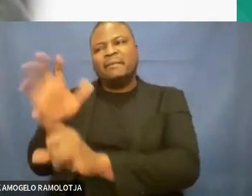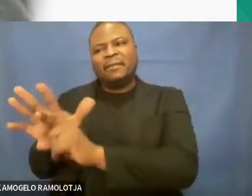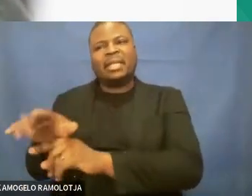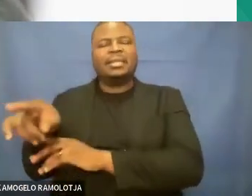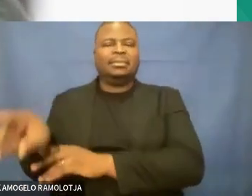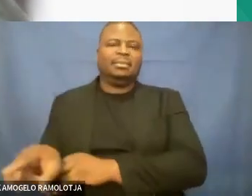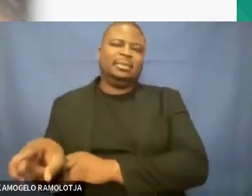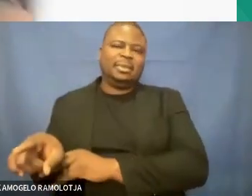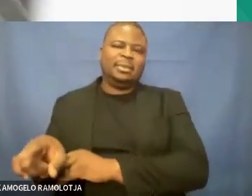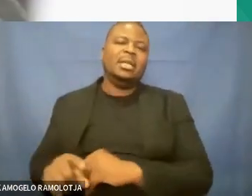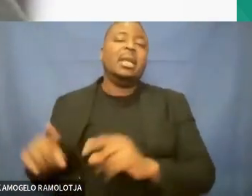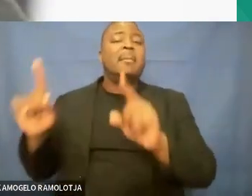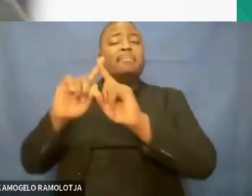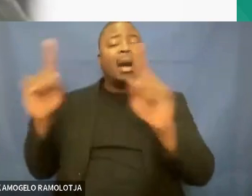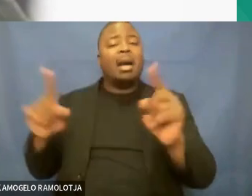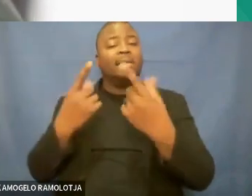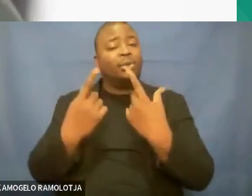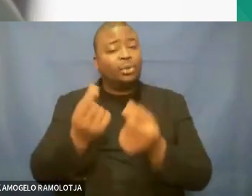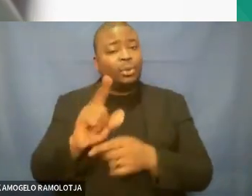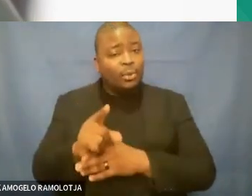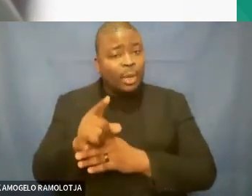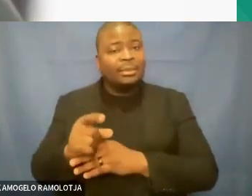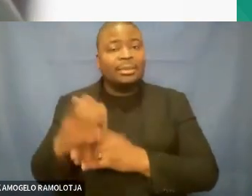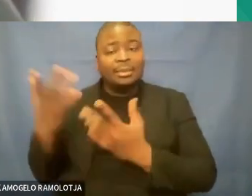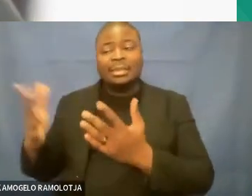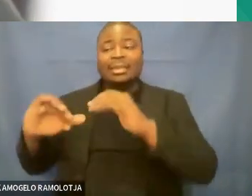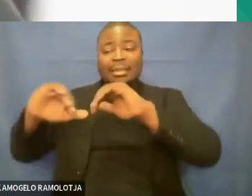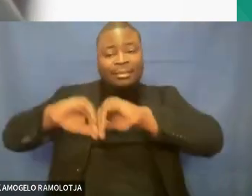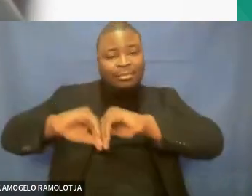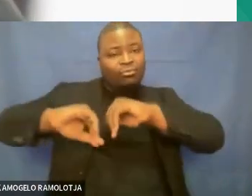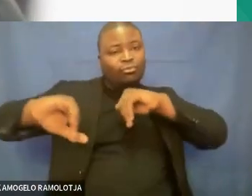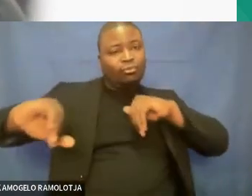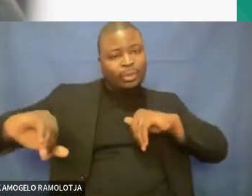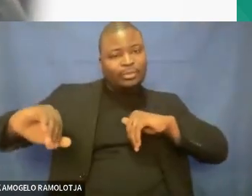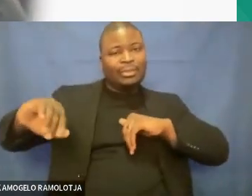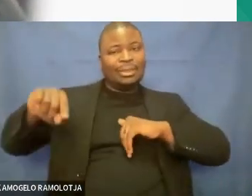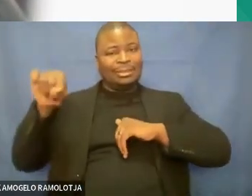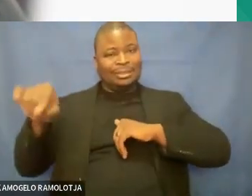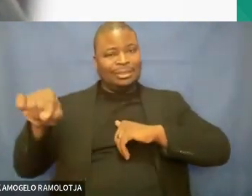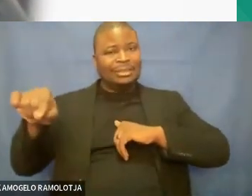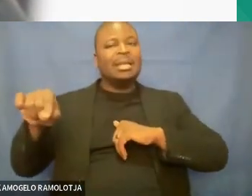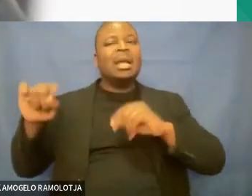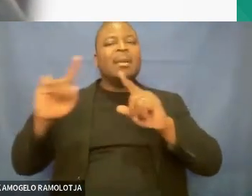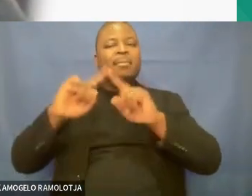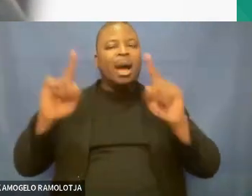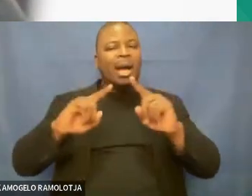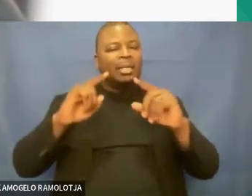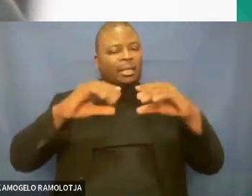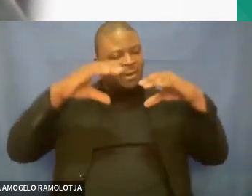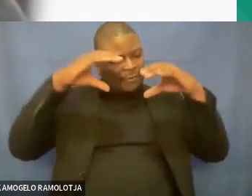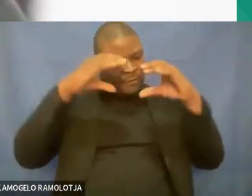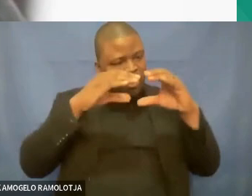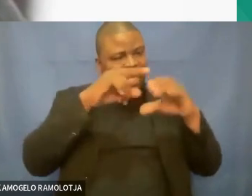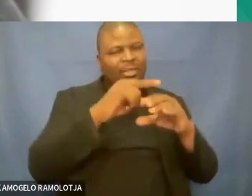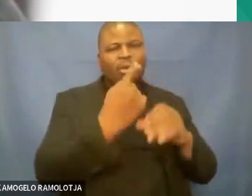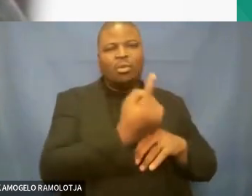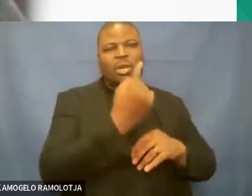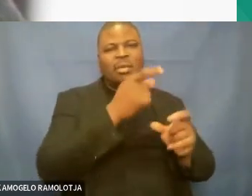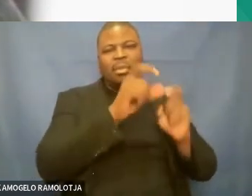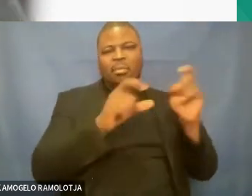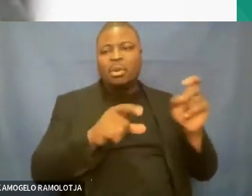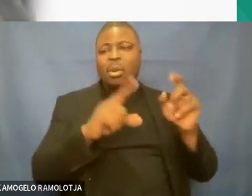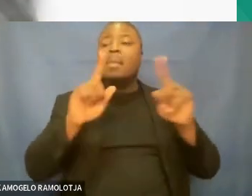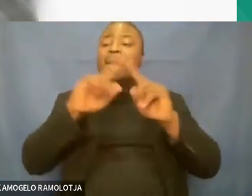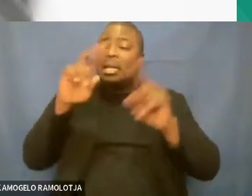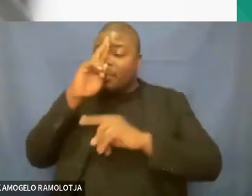it does, it discriminates also, because it's only looking only at those people, and those people don't live in isolation. They have families, they have